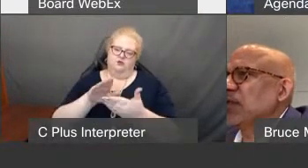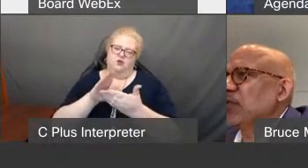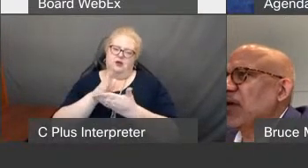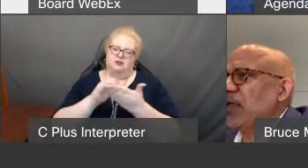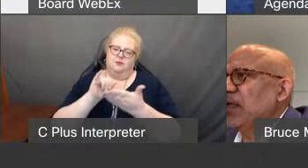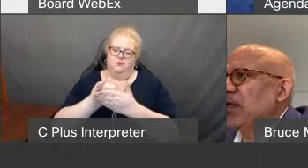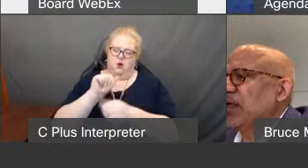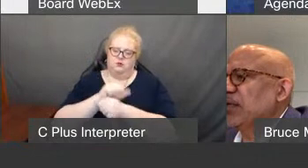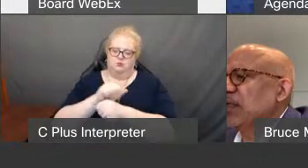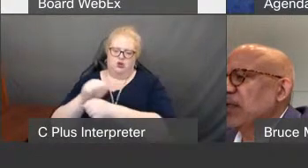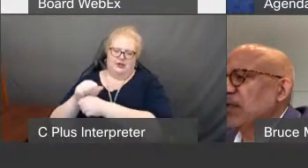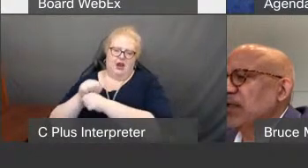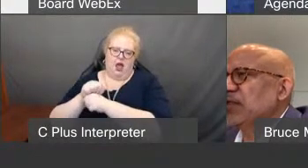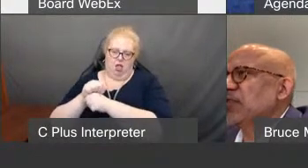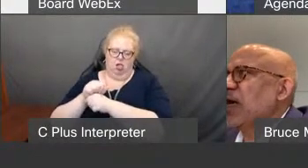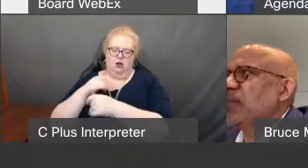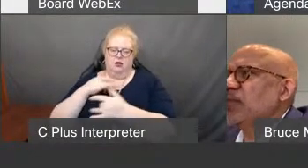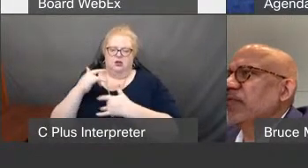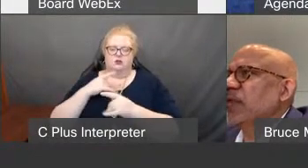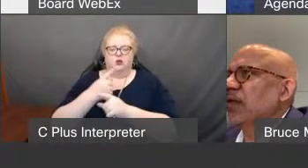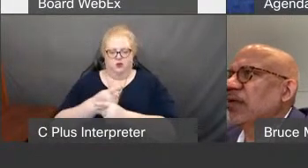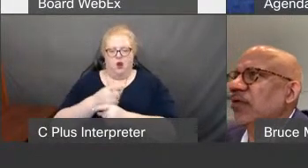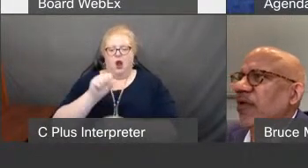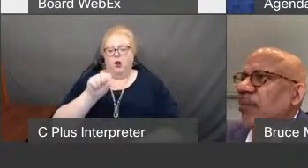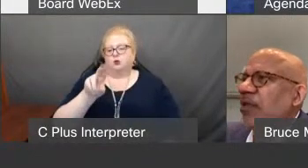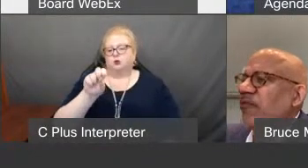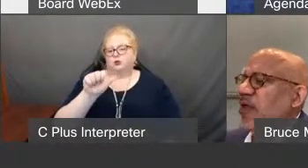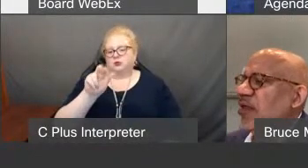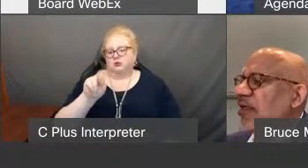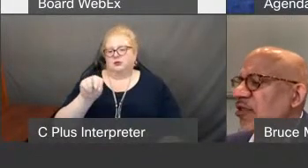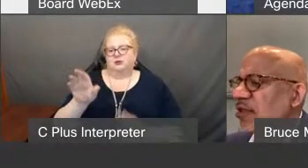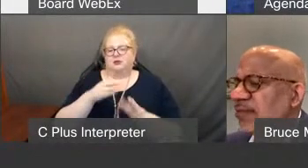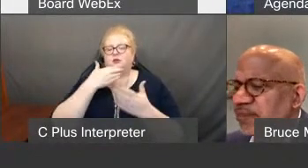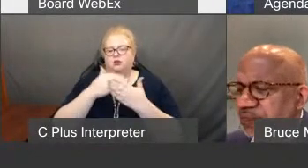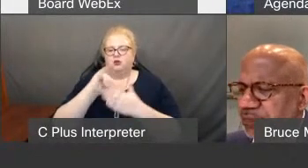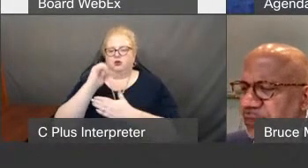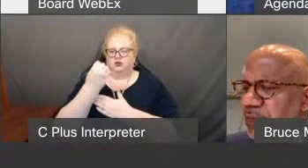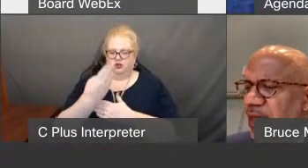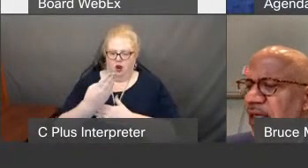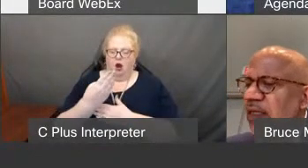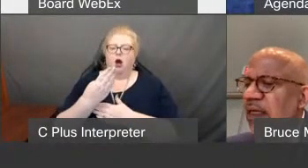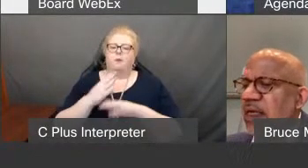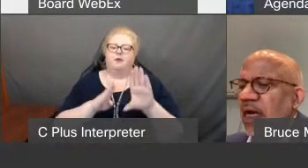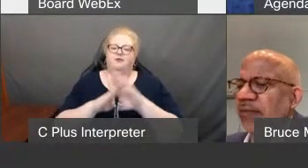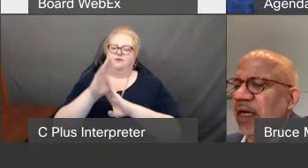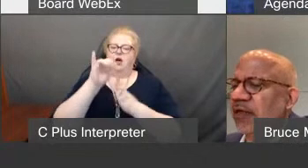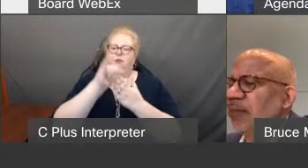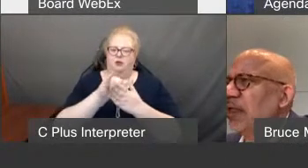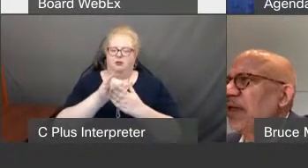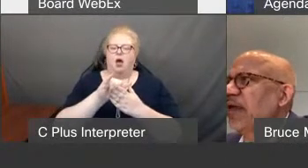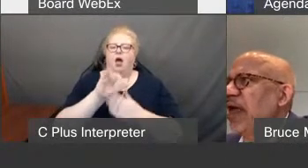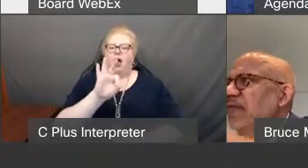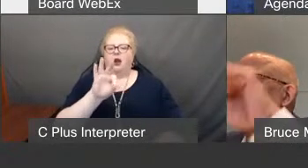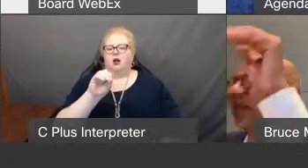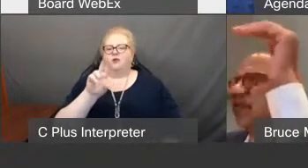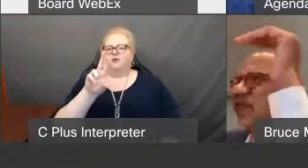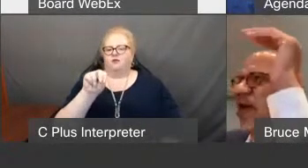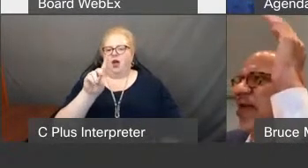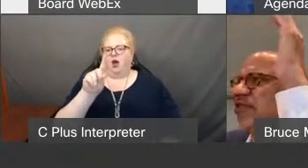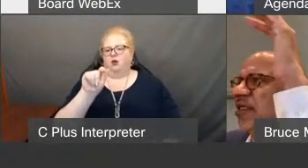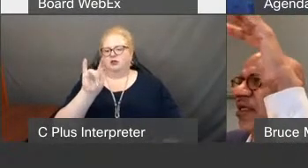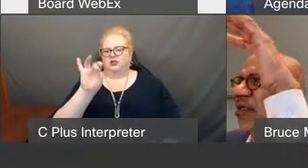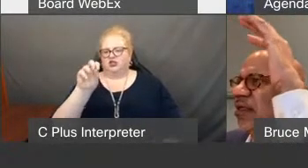mean, Susan, you're right, has done a good job of developing the foundation. And I do believe they have